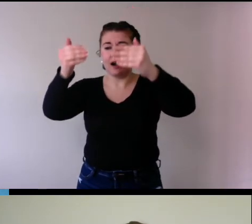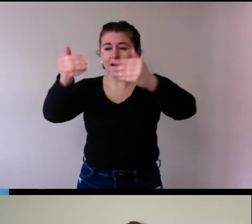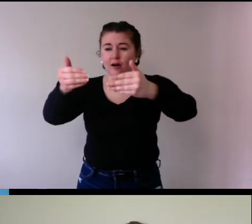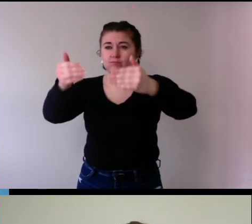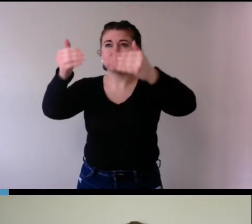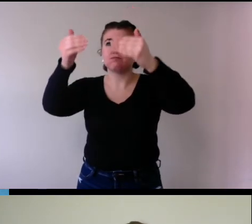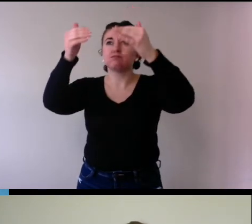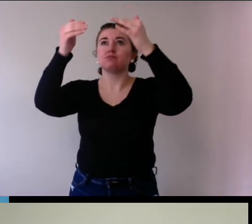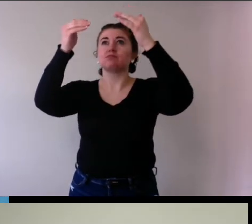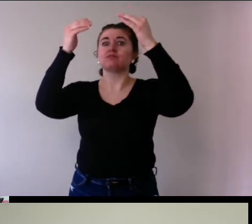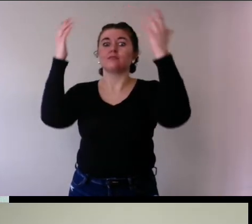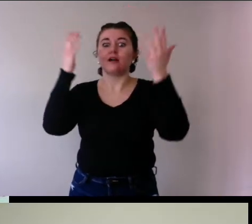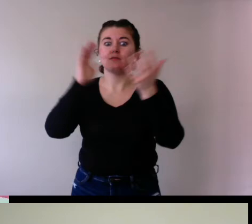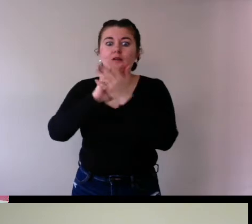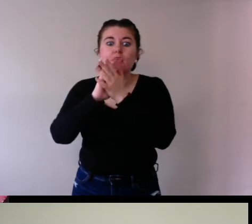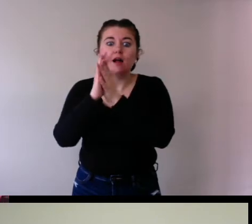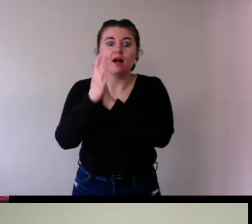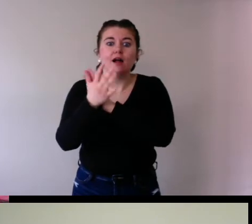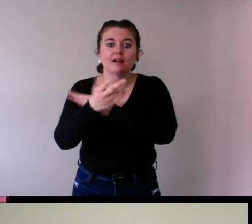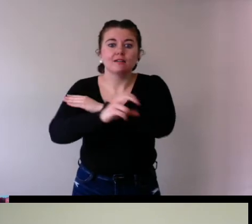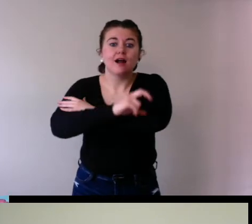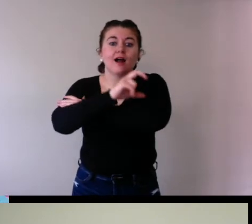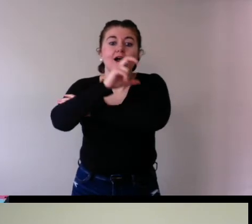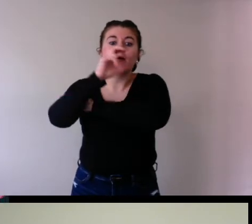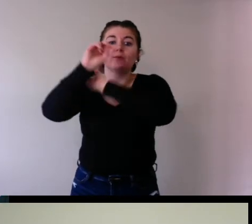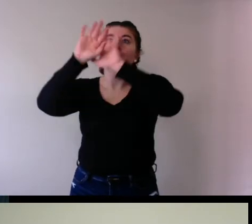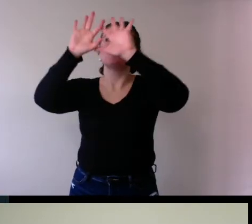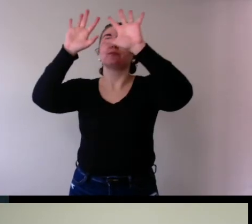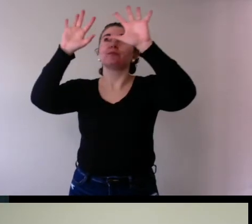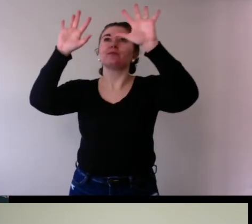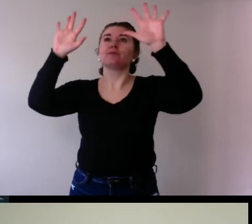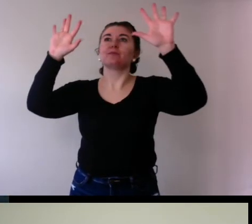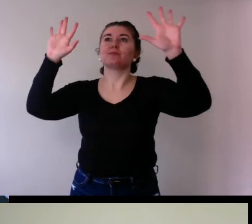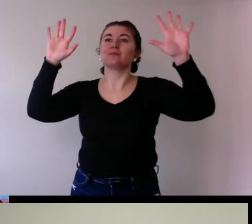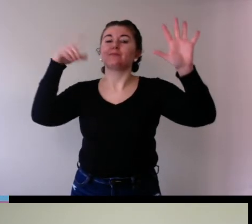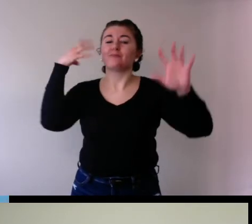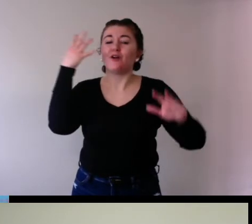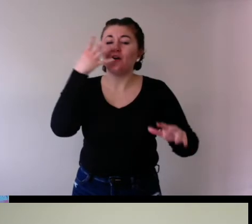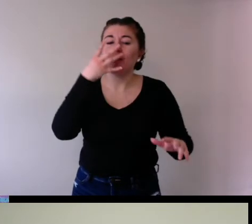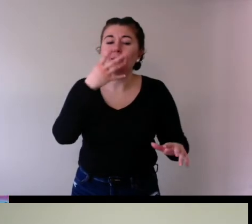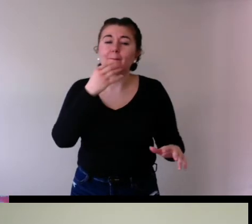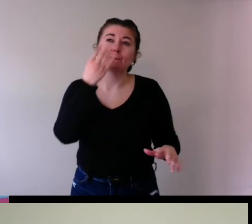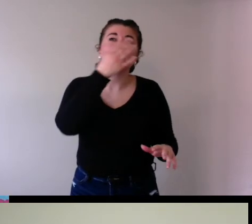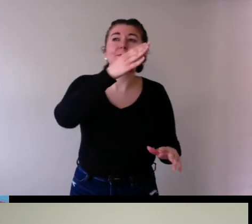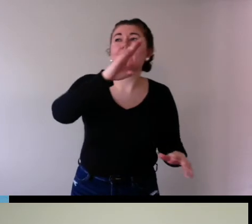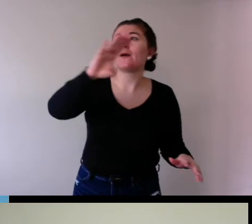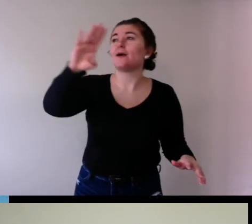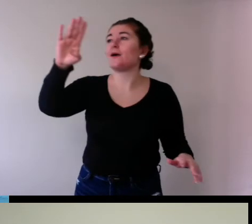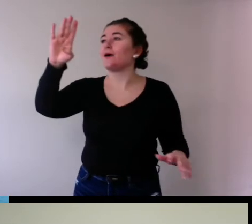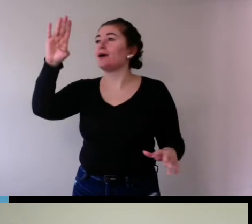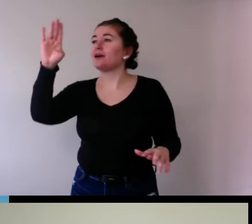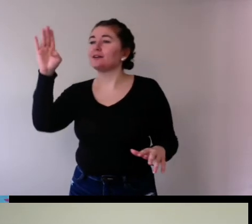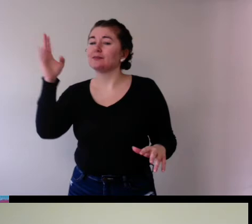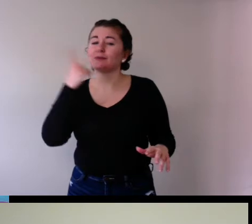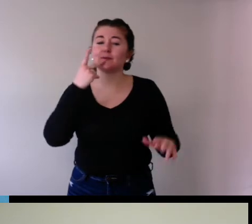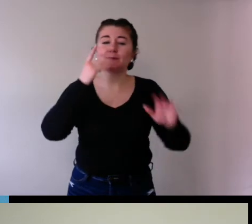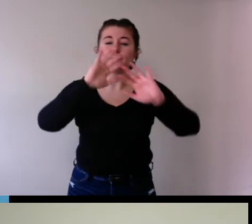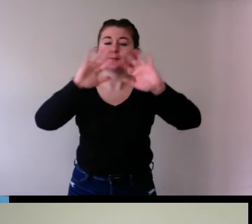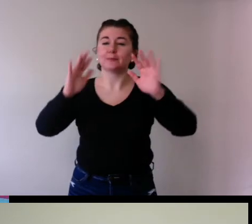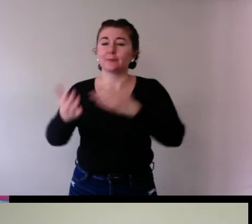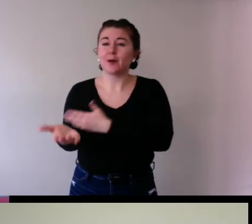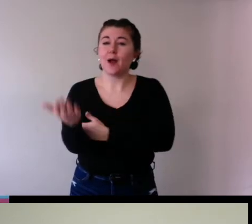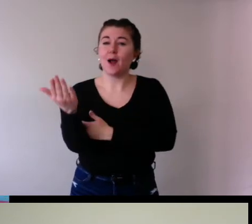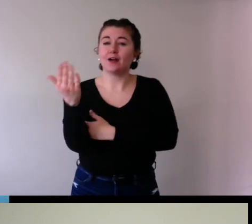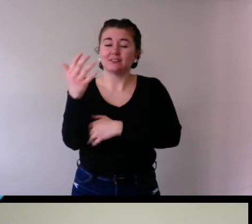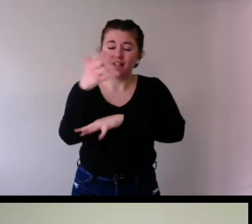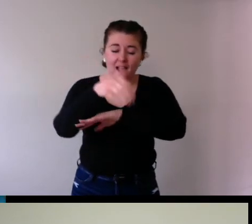Look at that beautiful night sky and the beautiful morning sky.